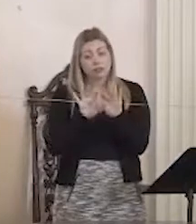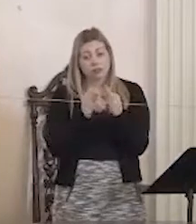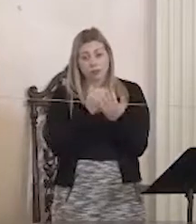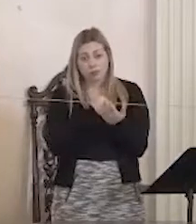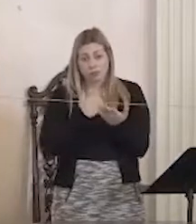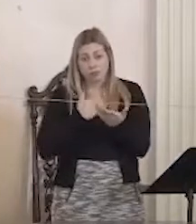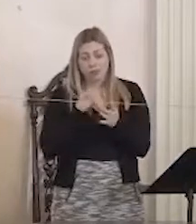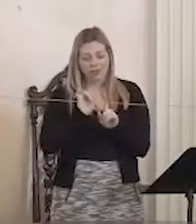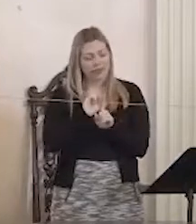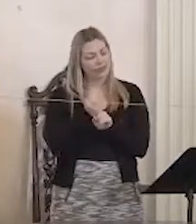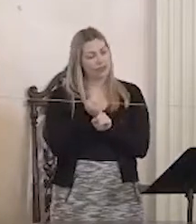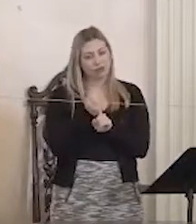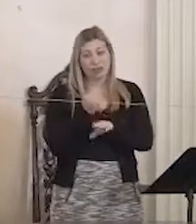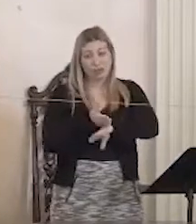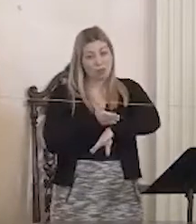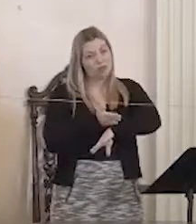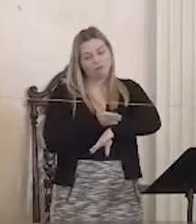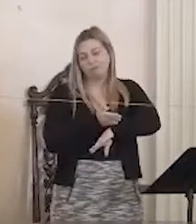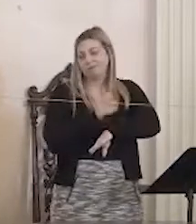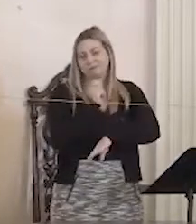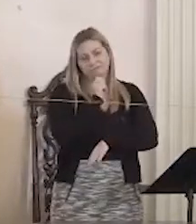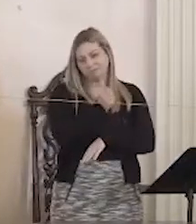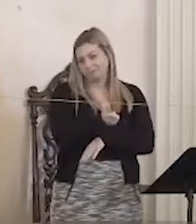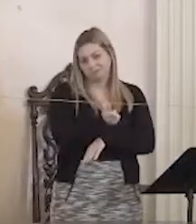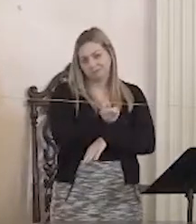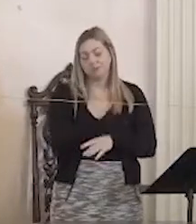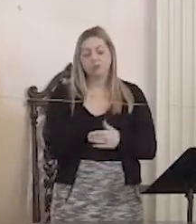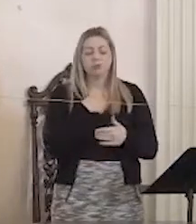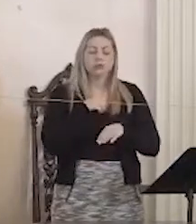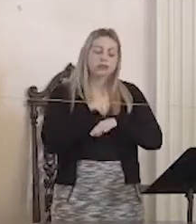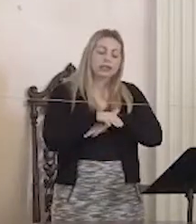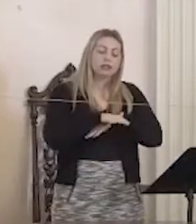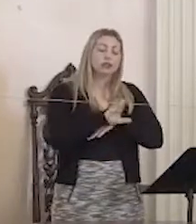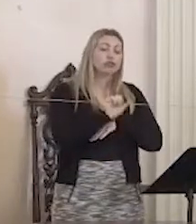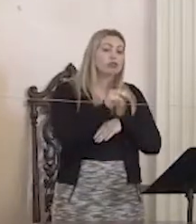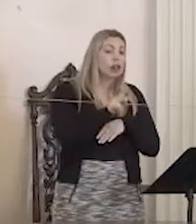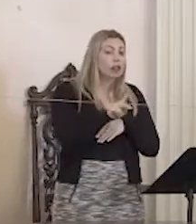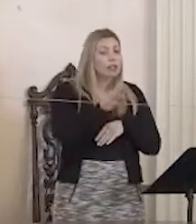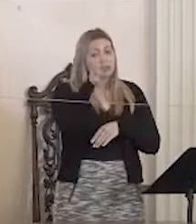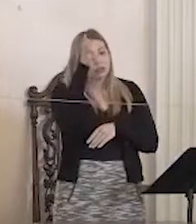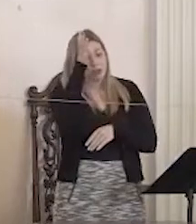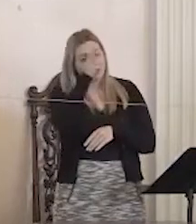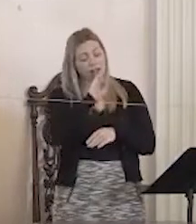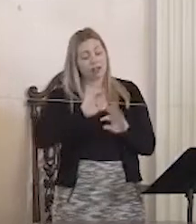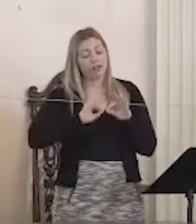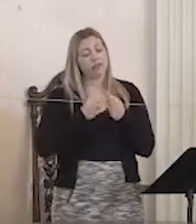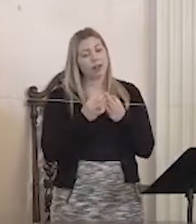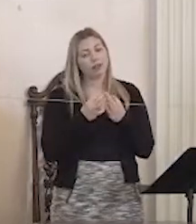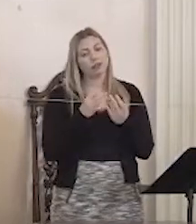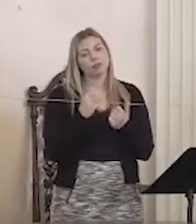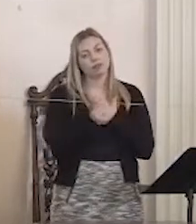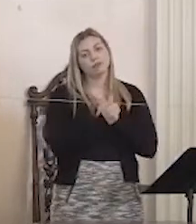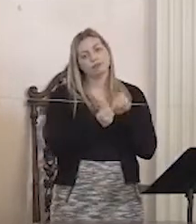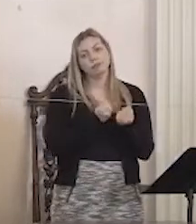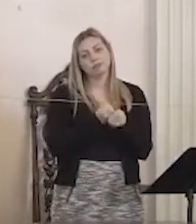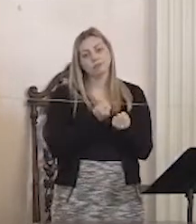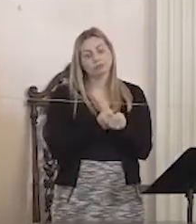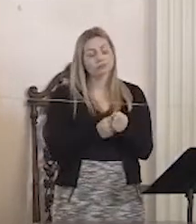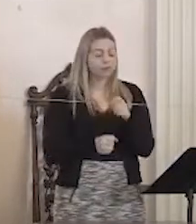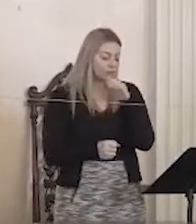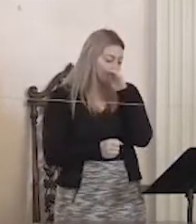The situation is not improving. We are sending Chuck, his dad, and their family our love and support.